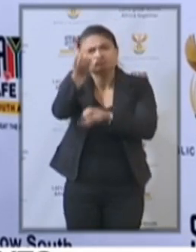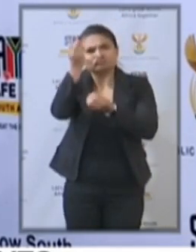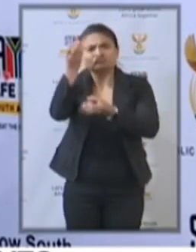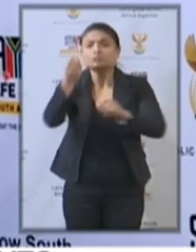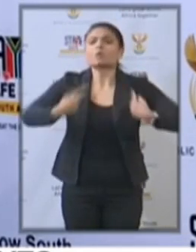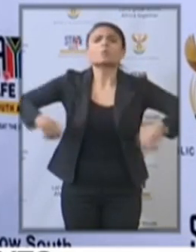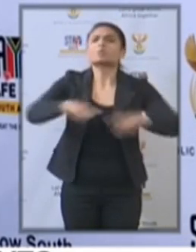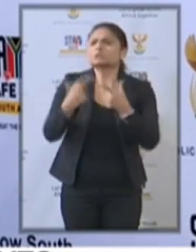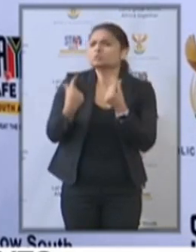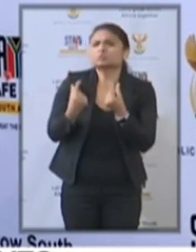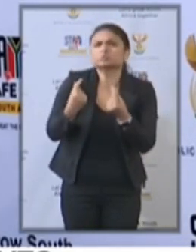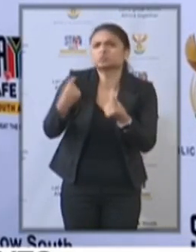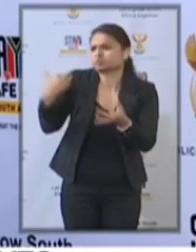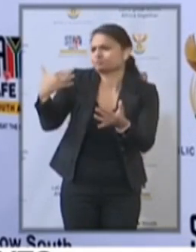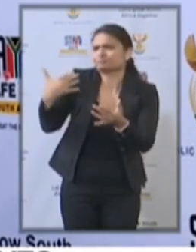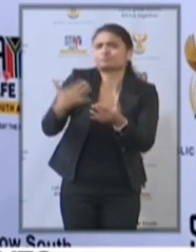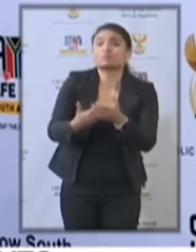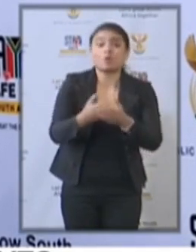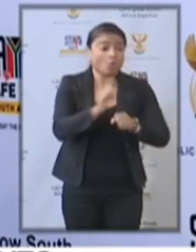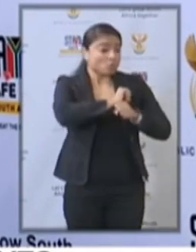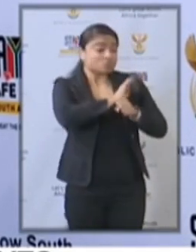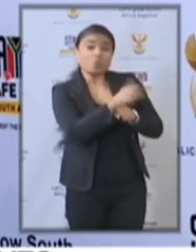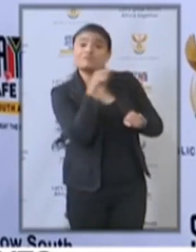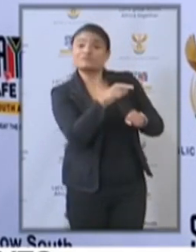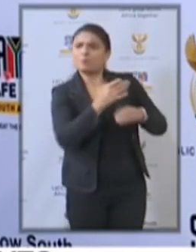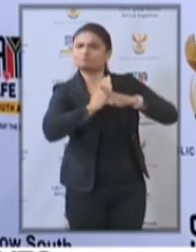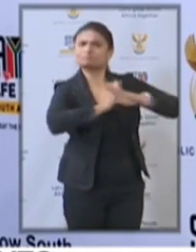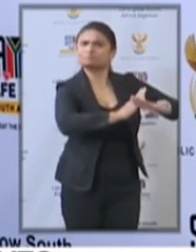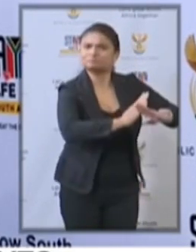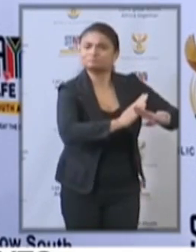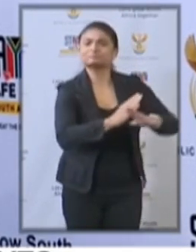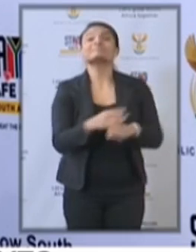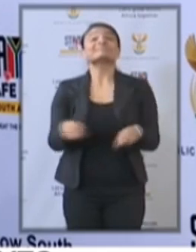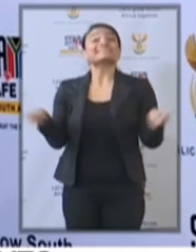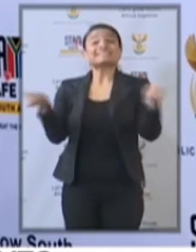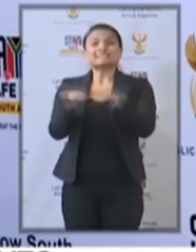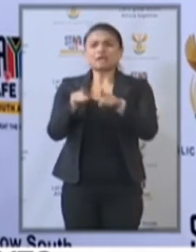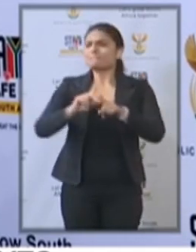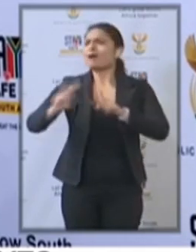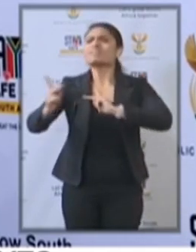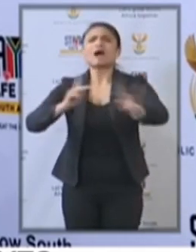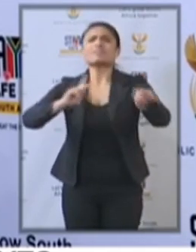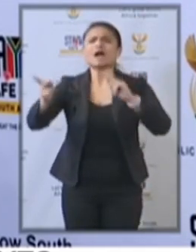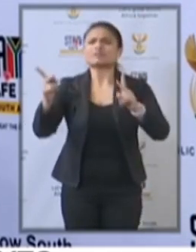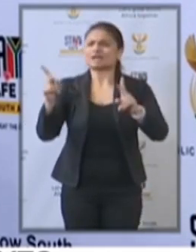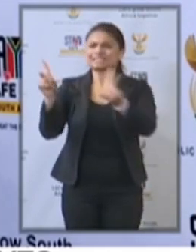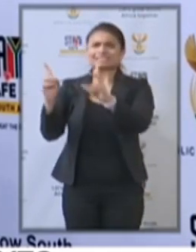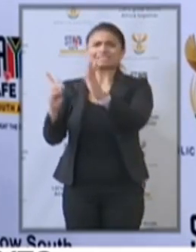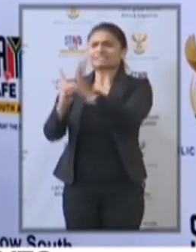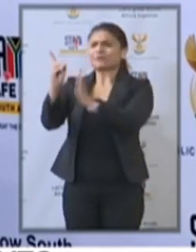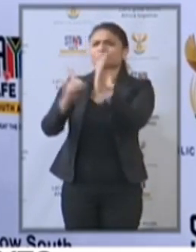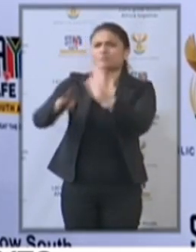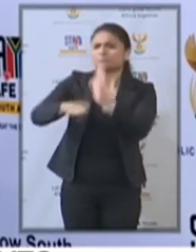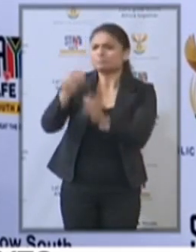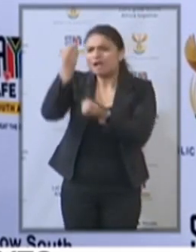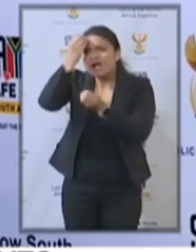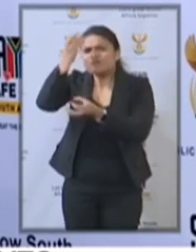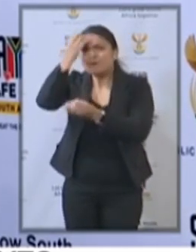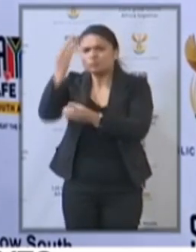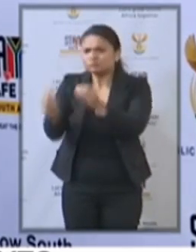to COVID-19, as well as other developments within both my departments of higher education and